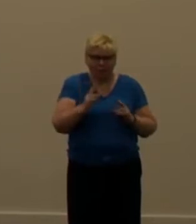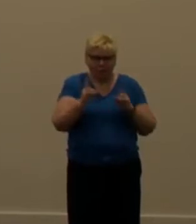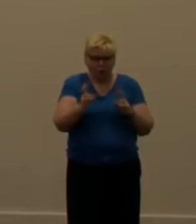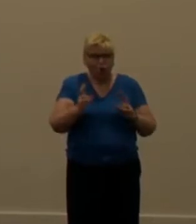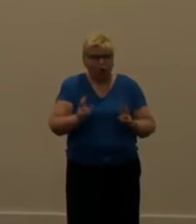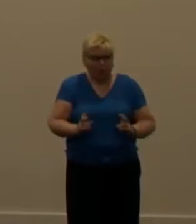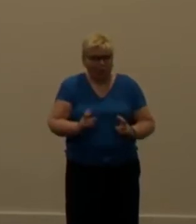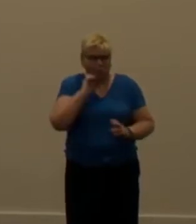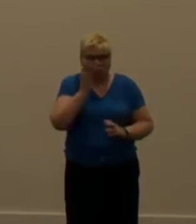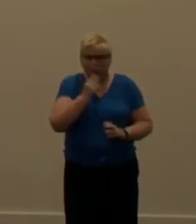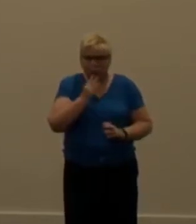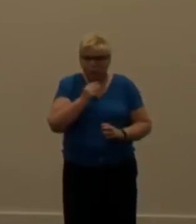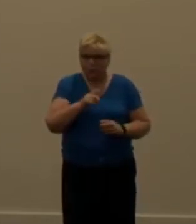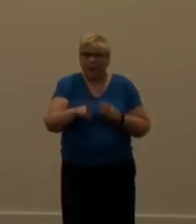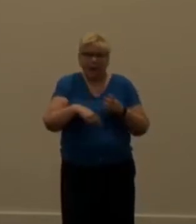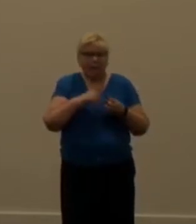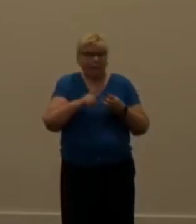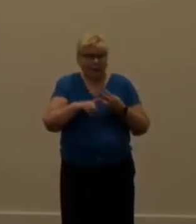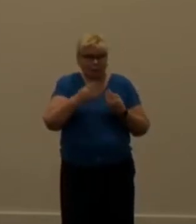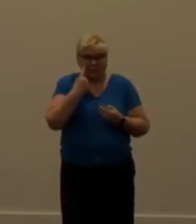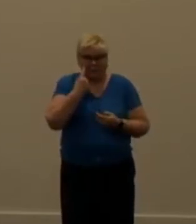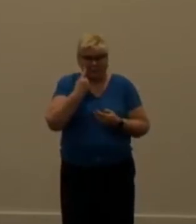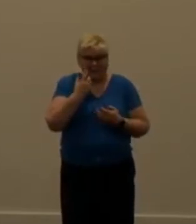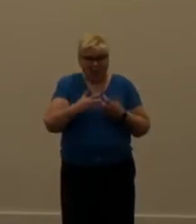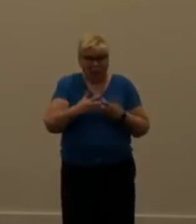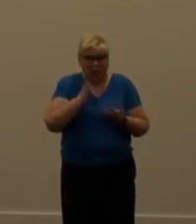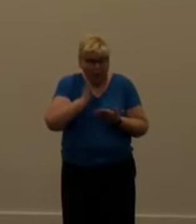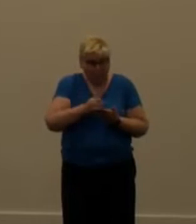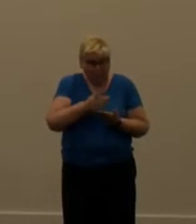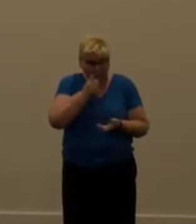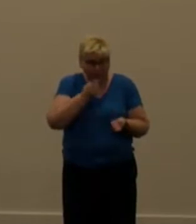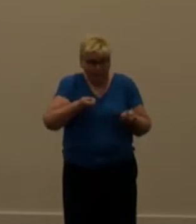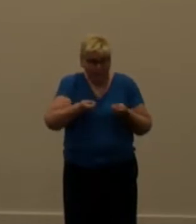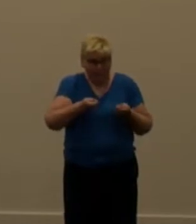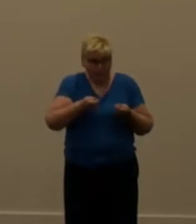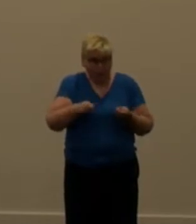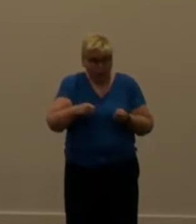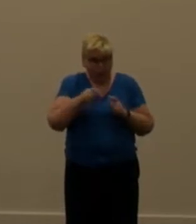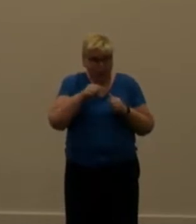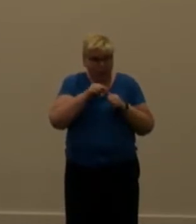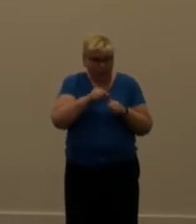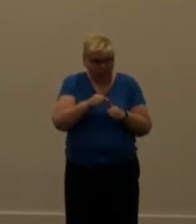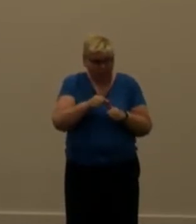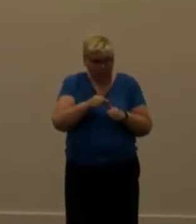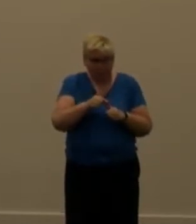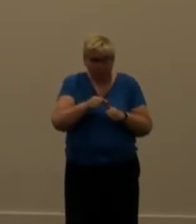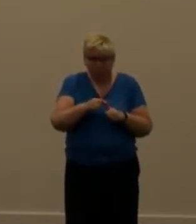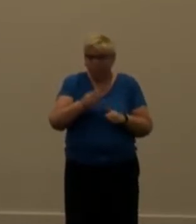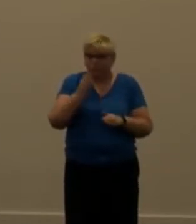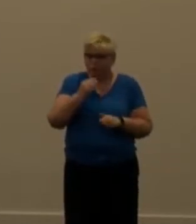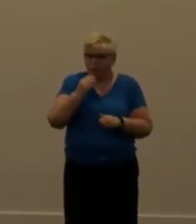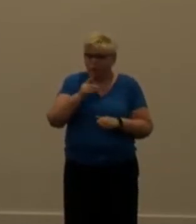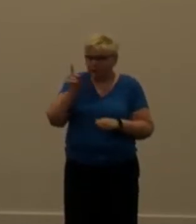going to use. Then we're going to see how we can we really manage the application lifecycle management using the Azure